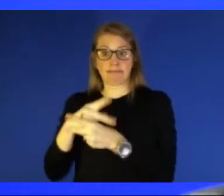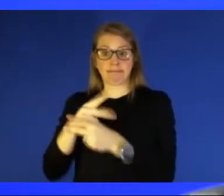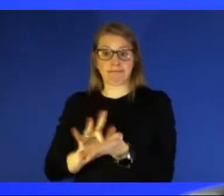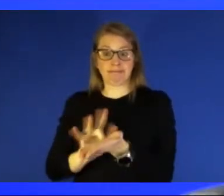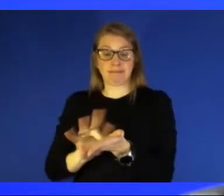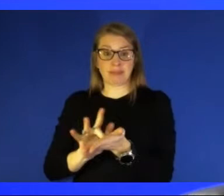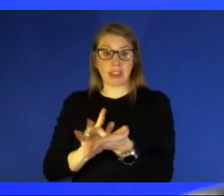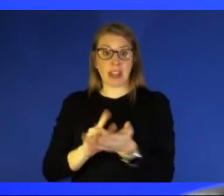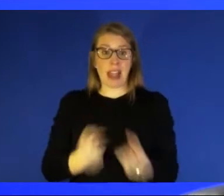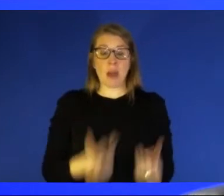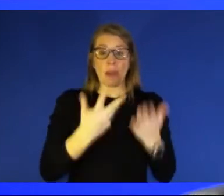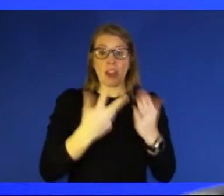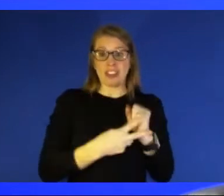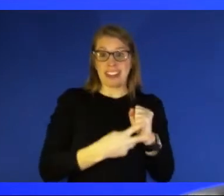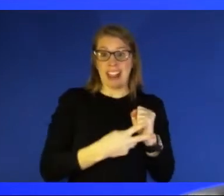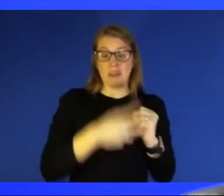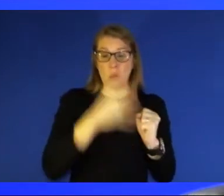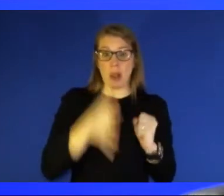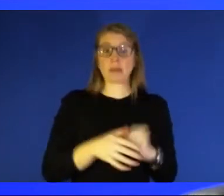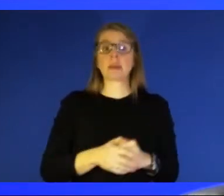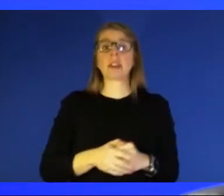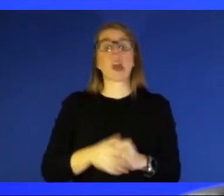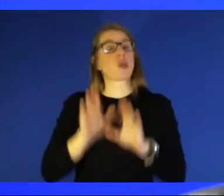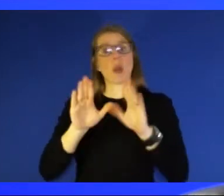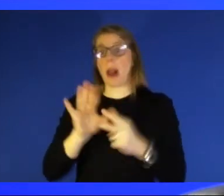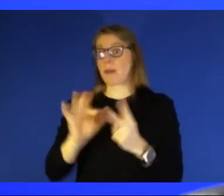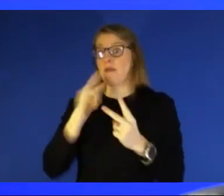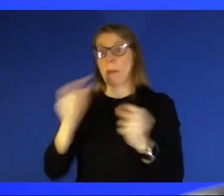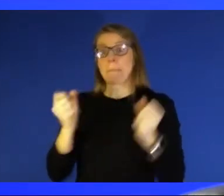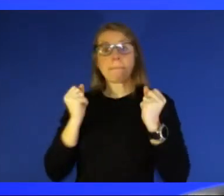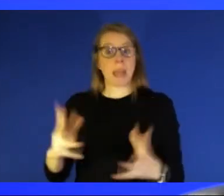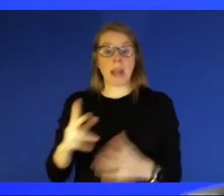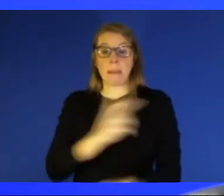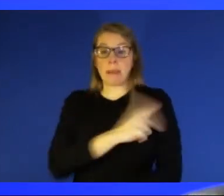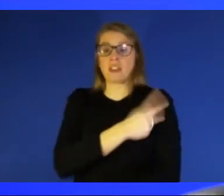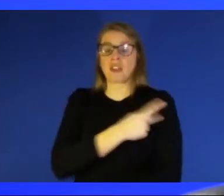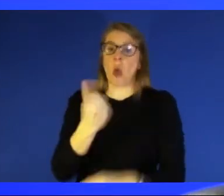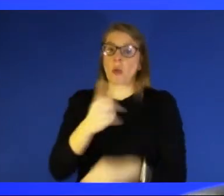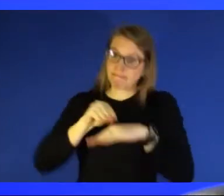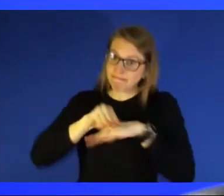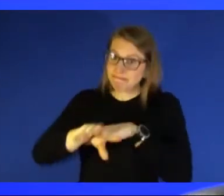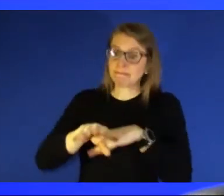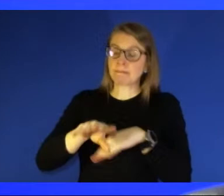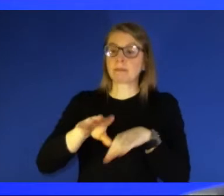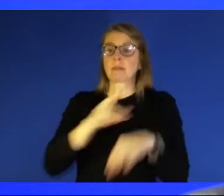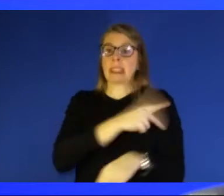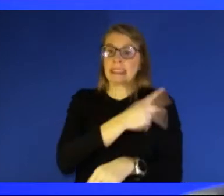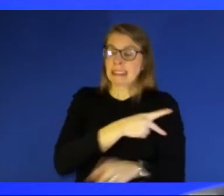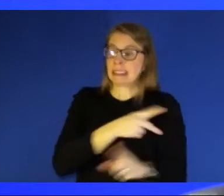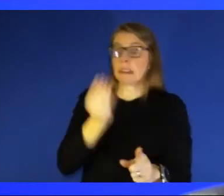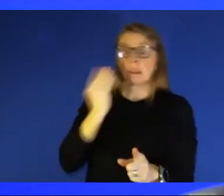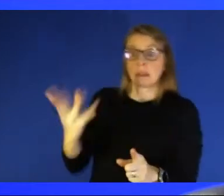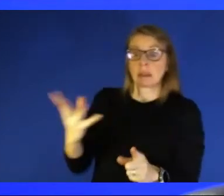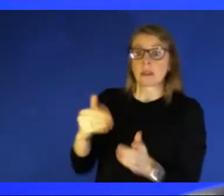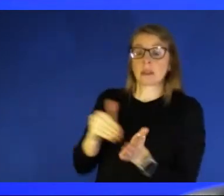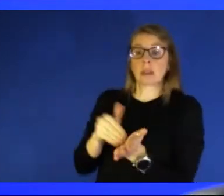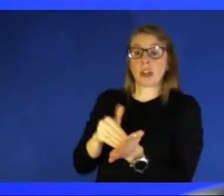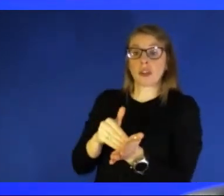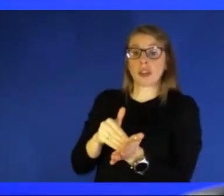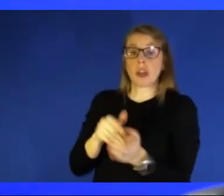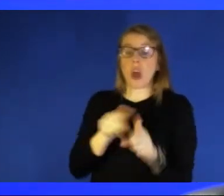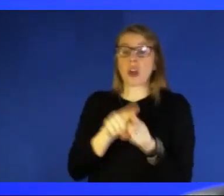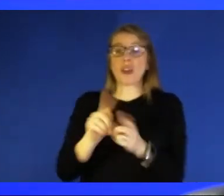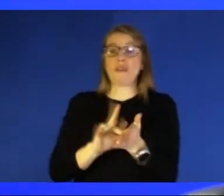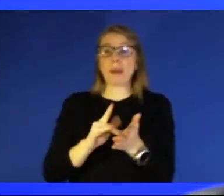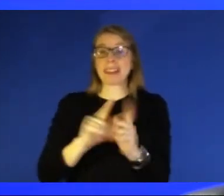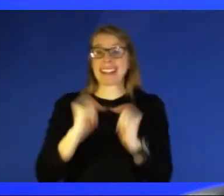great option for many patients. I always advise people to share those concerns with their physician and their pharmacy team to